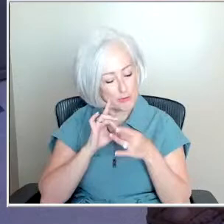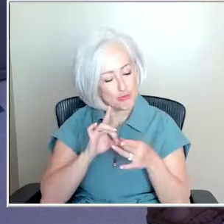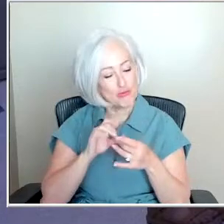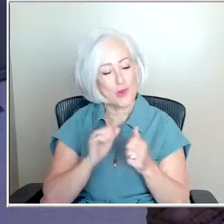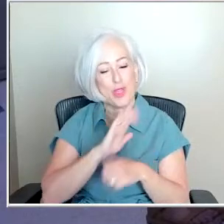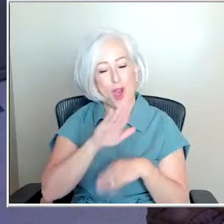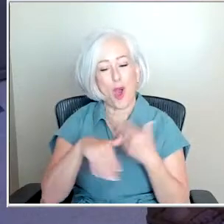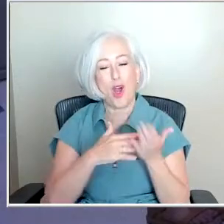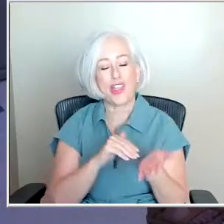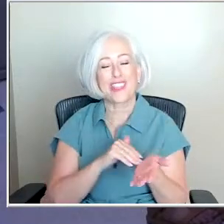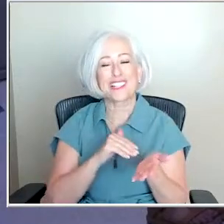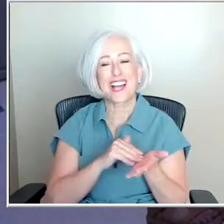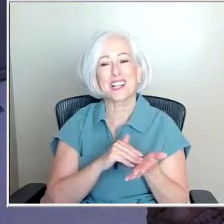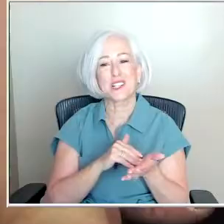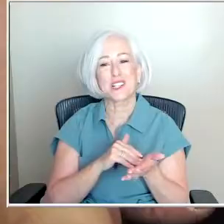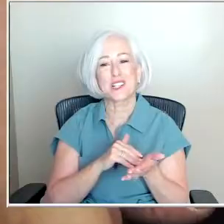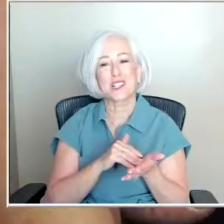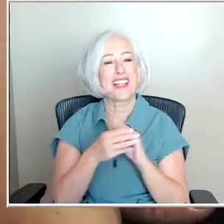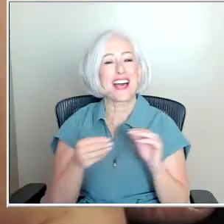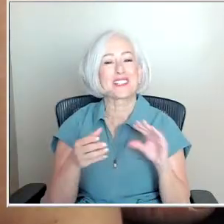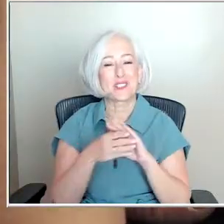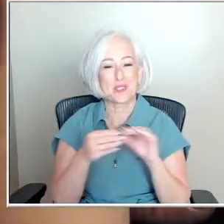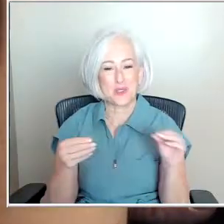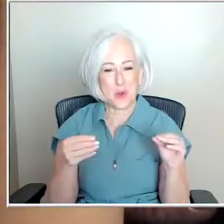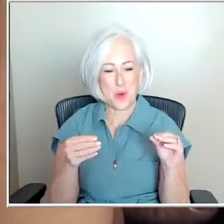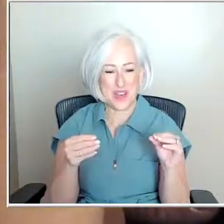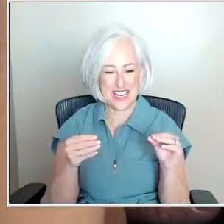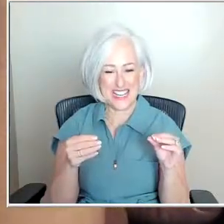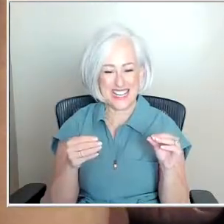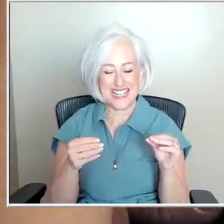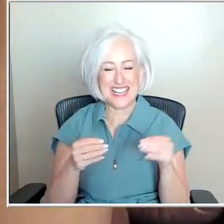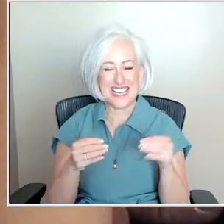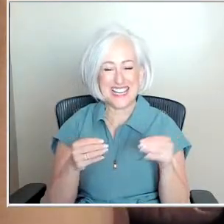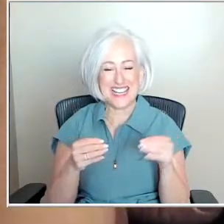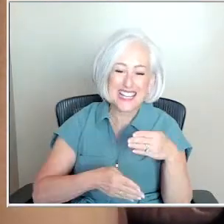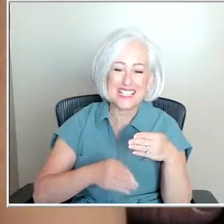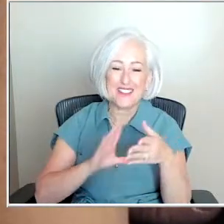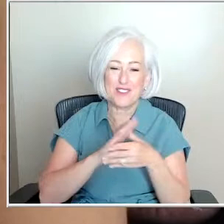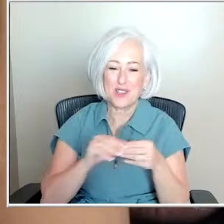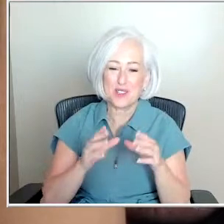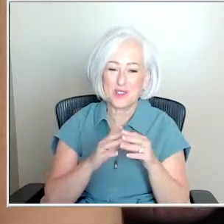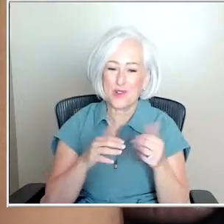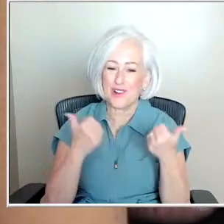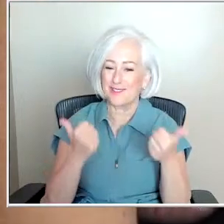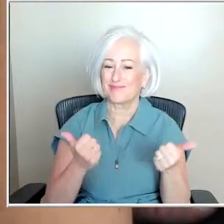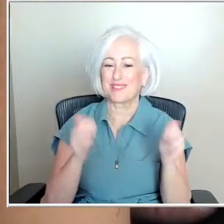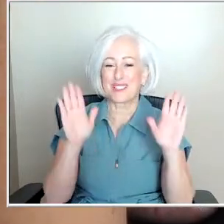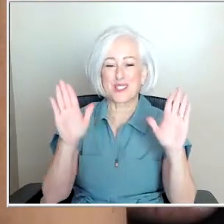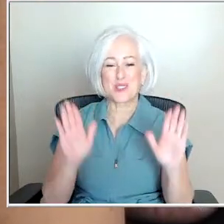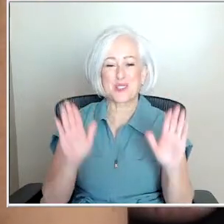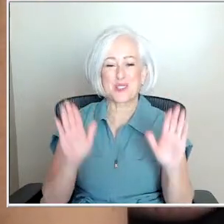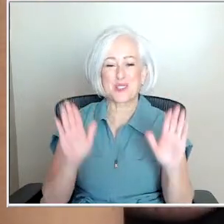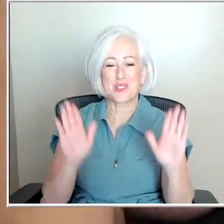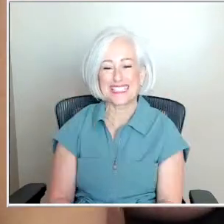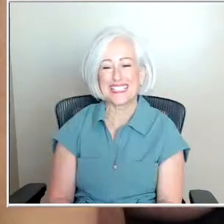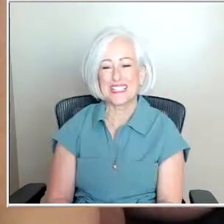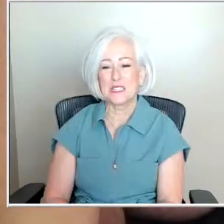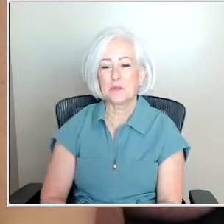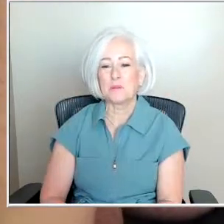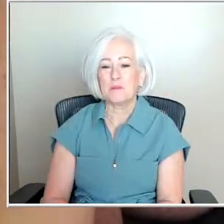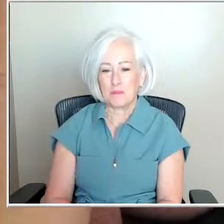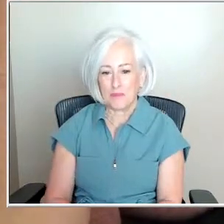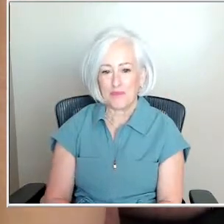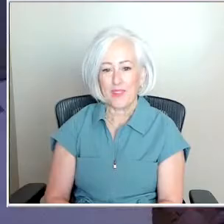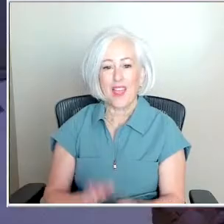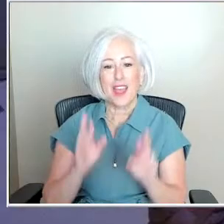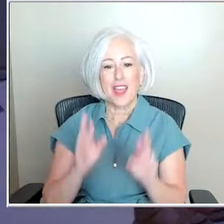We just loved this story and just the ending, and it's just great. I do have a question though. And hopefully in 20 years he'll be sitting in